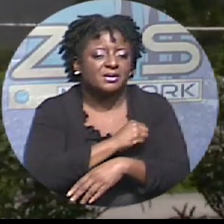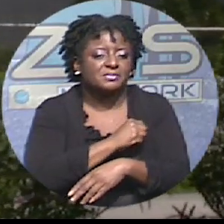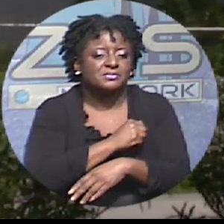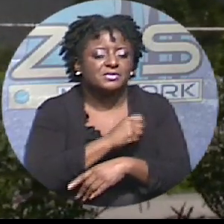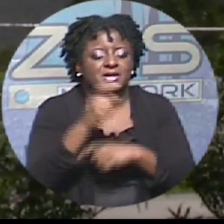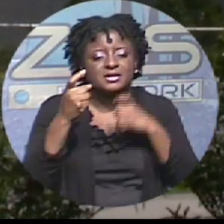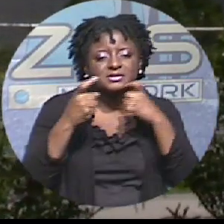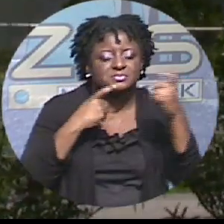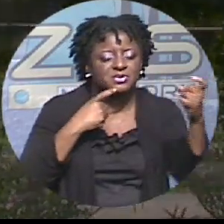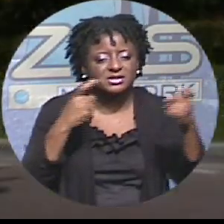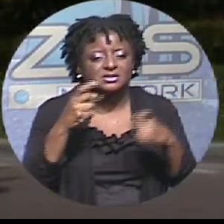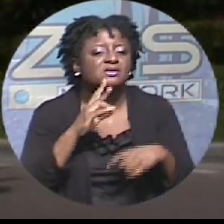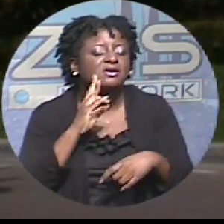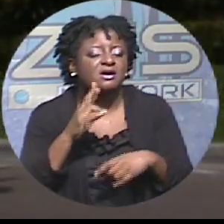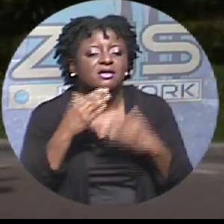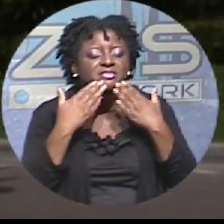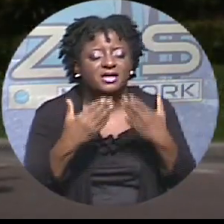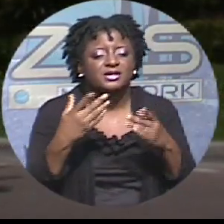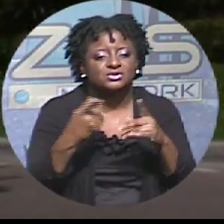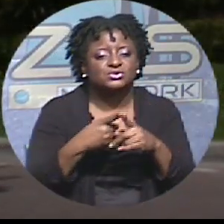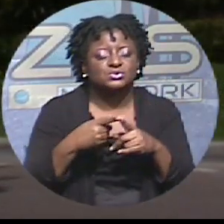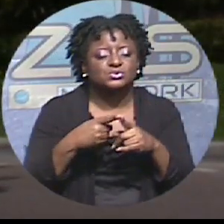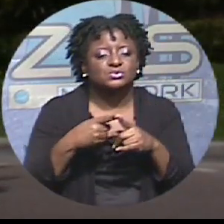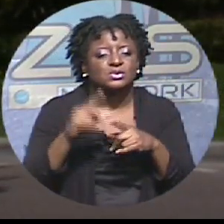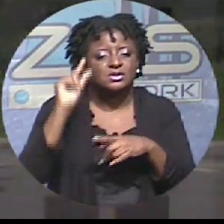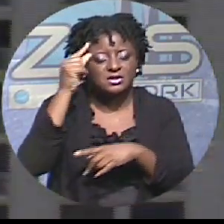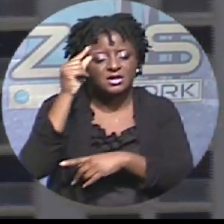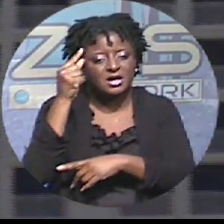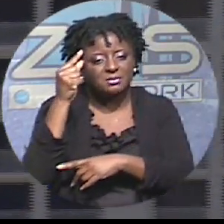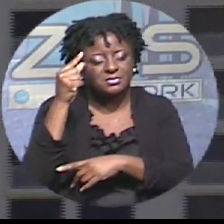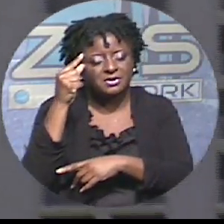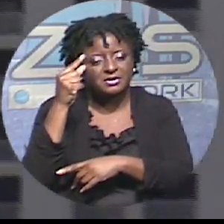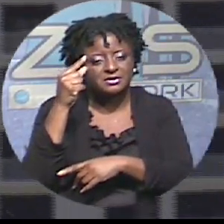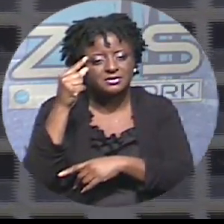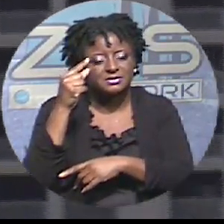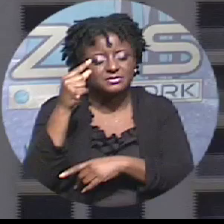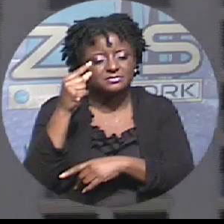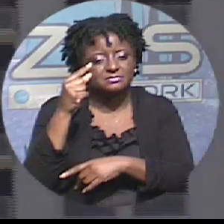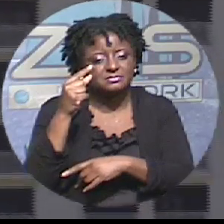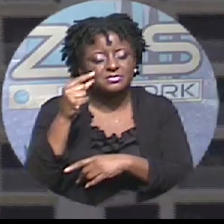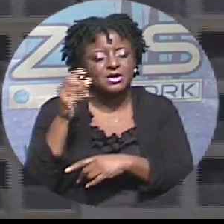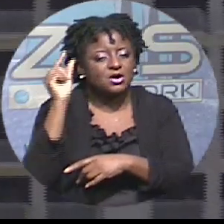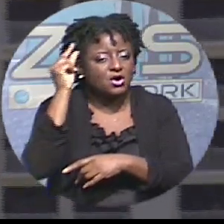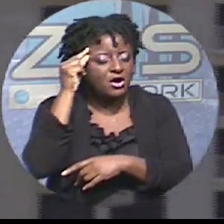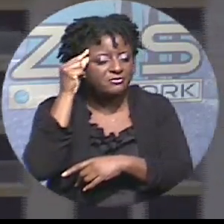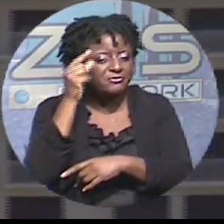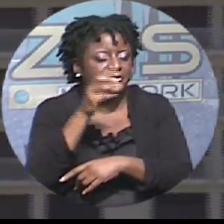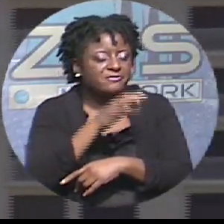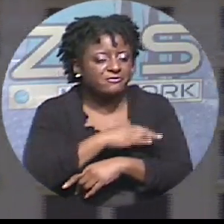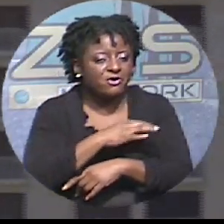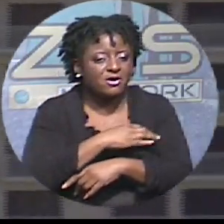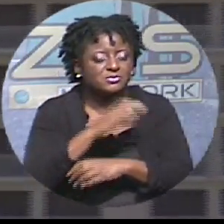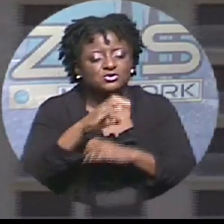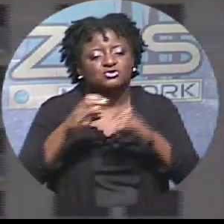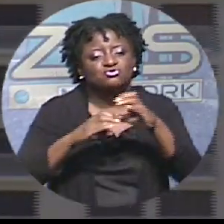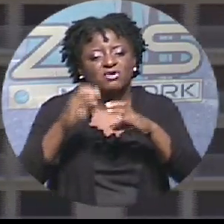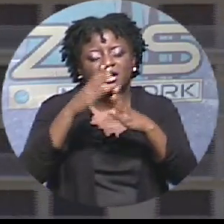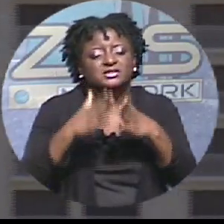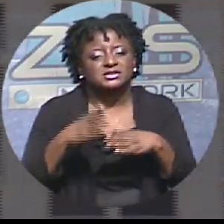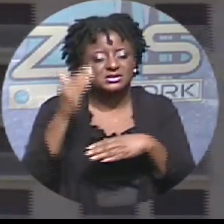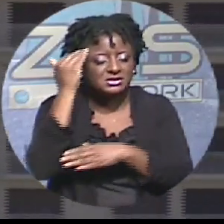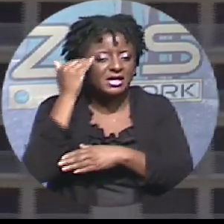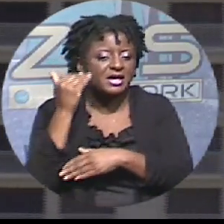this latest move on Baha Mar, while past president of the Bahamian Contractors Association, Godfrey Forbes, called it a good day